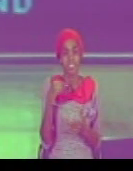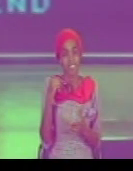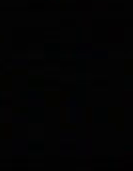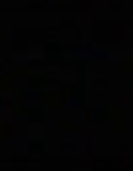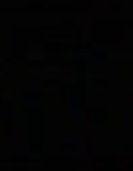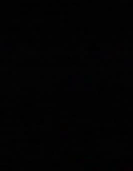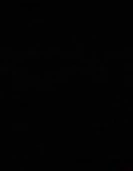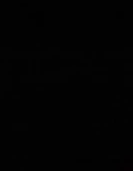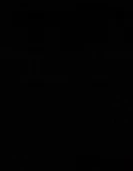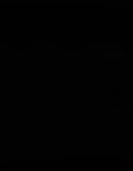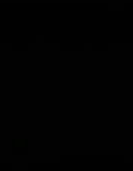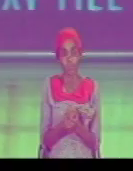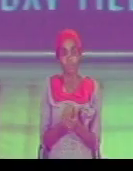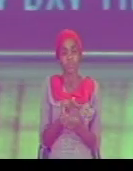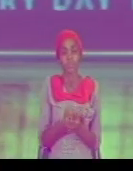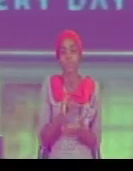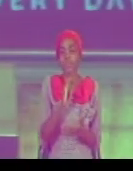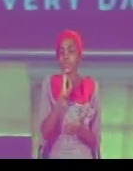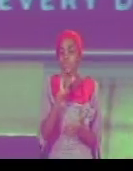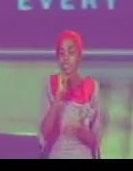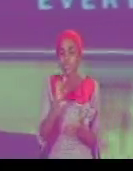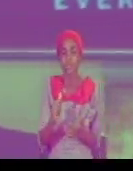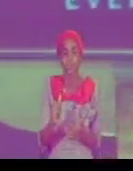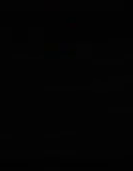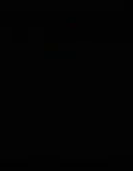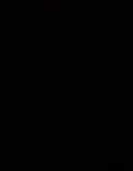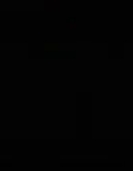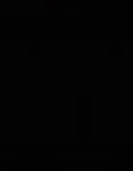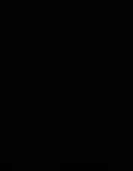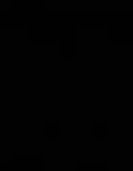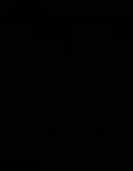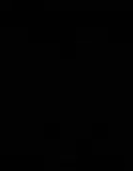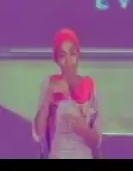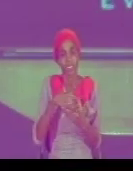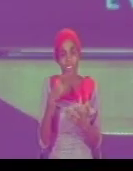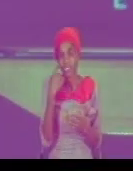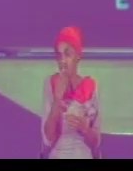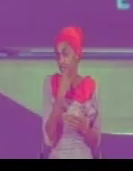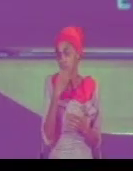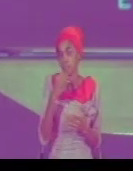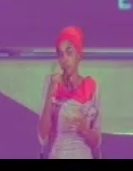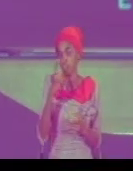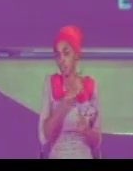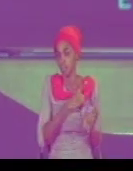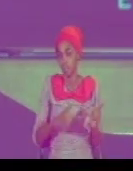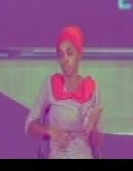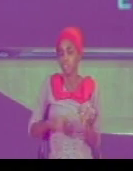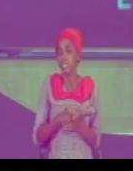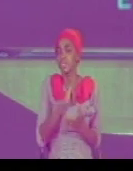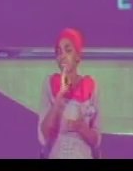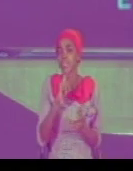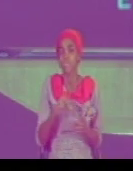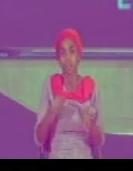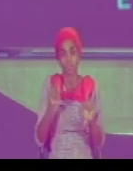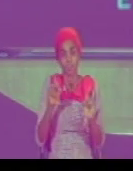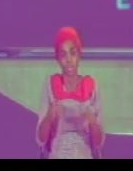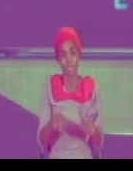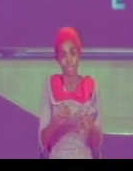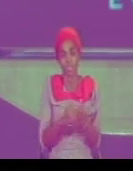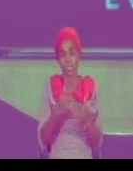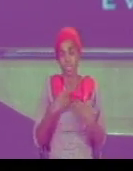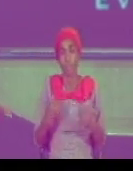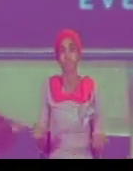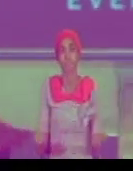not a goat in the sight of the Lord. It's a person who has surrendered his life. He says, my God.